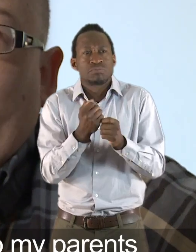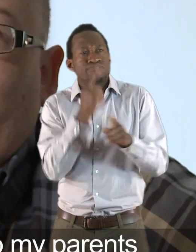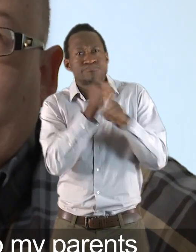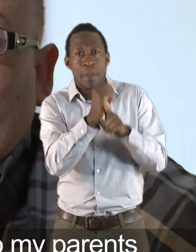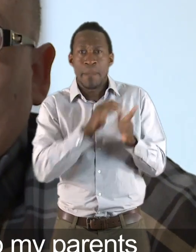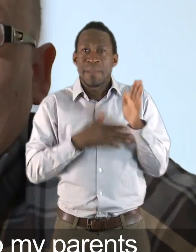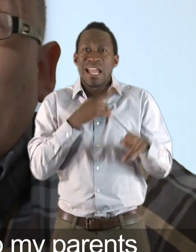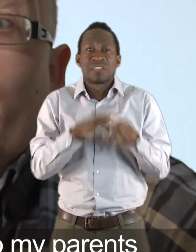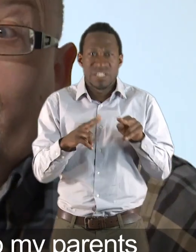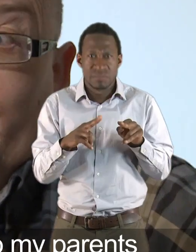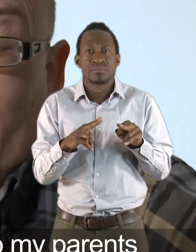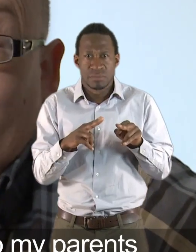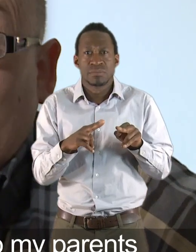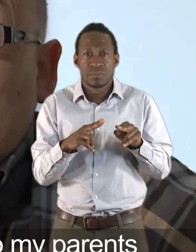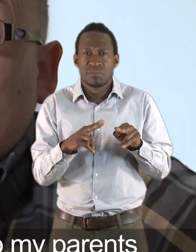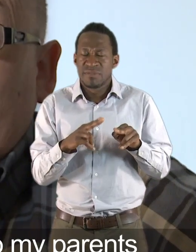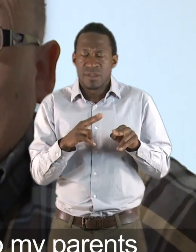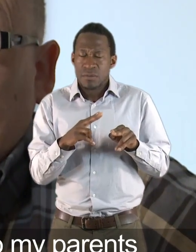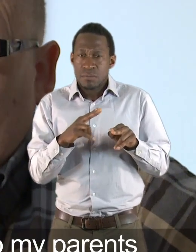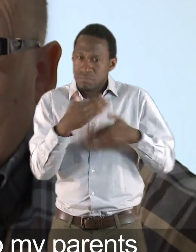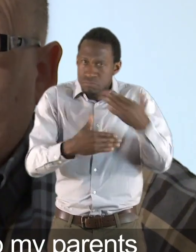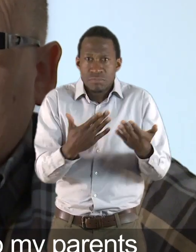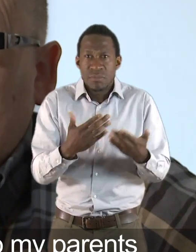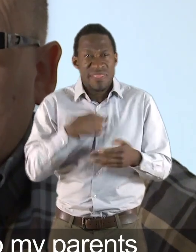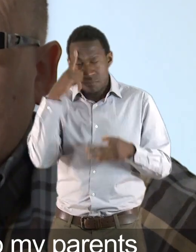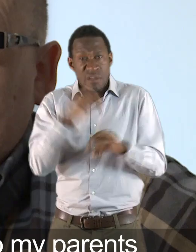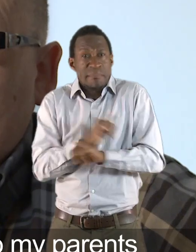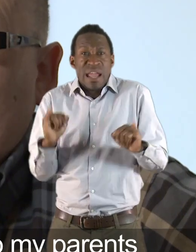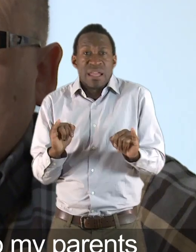speaking to my parents first and doing that. So I think that was appalling.